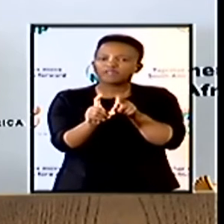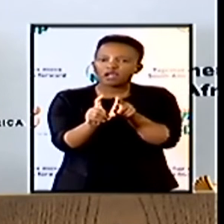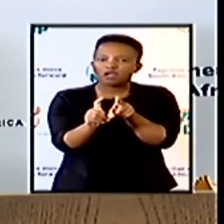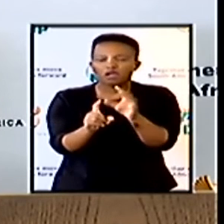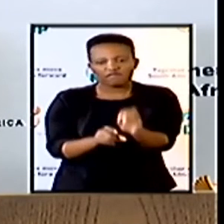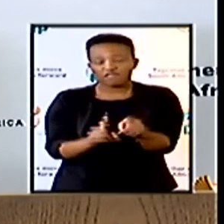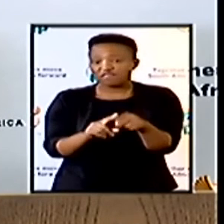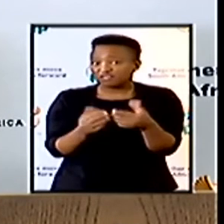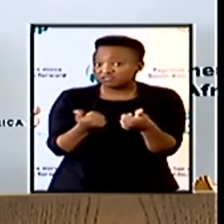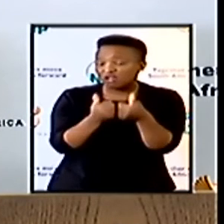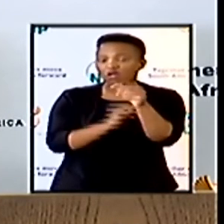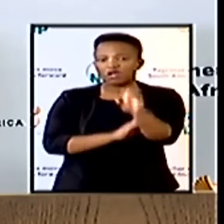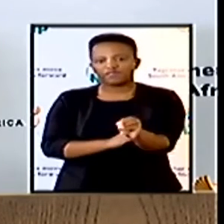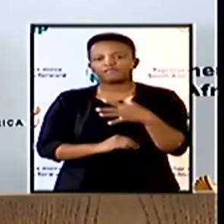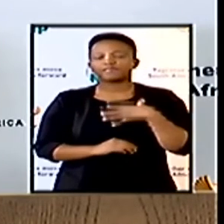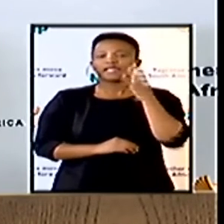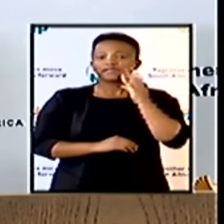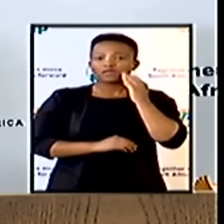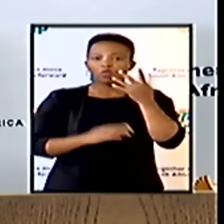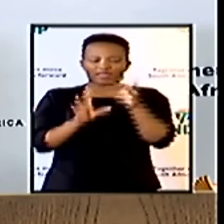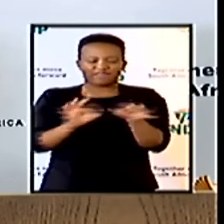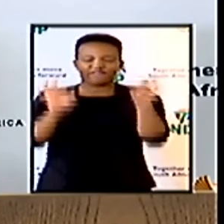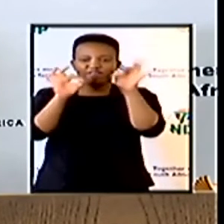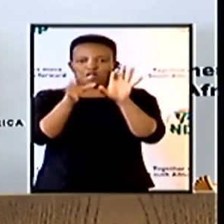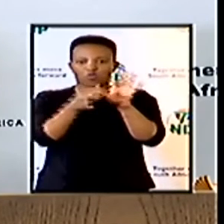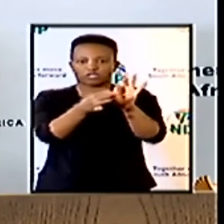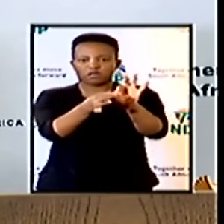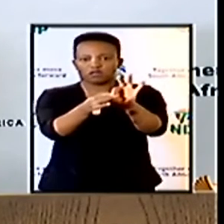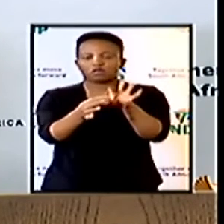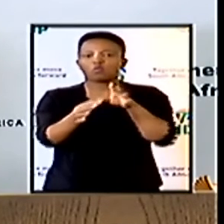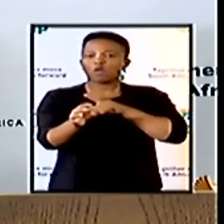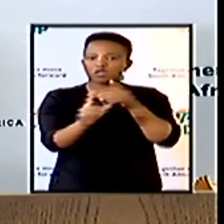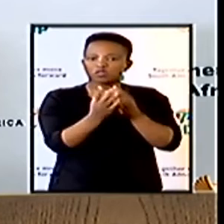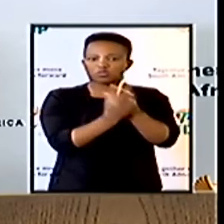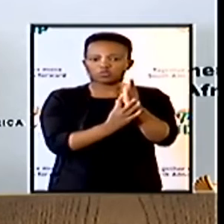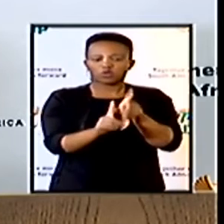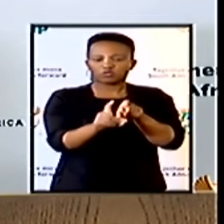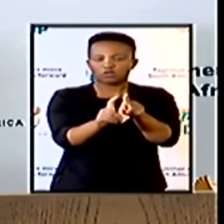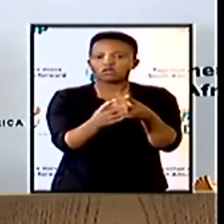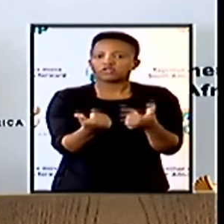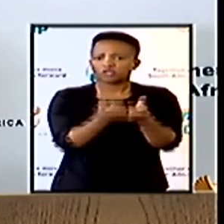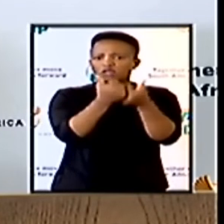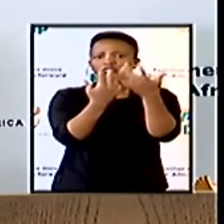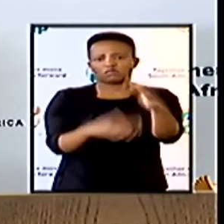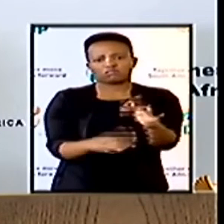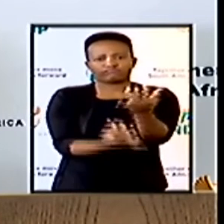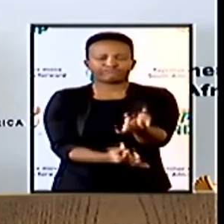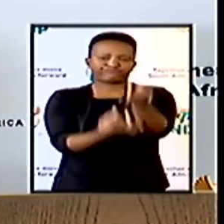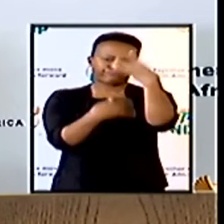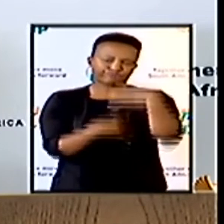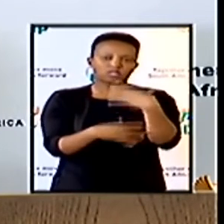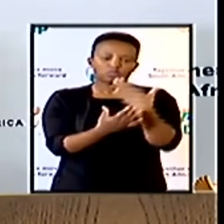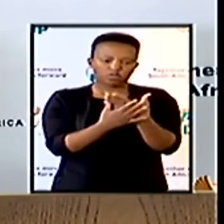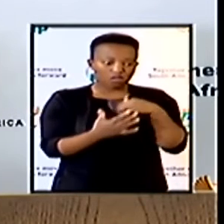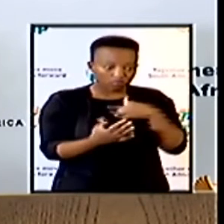there are challenges experienced within the value chain through this tracking, these challenges are escalated for immediate attention